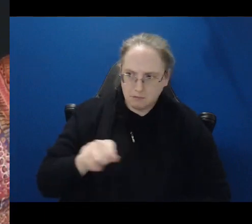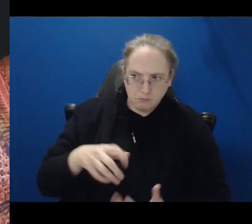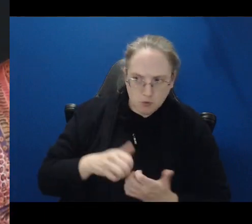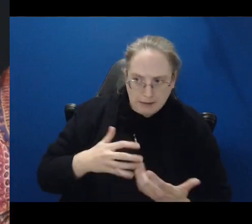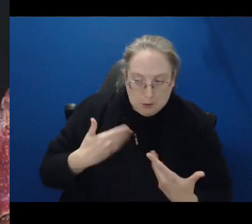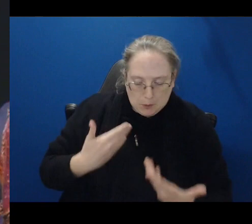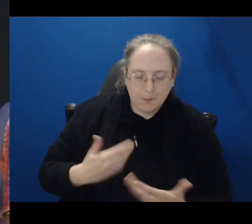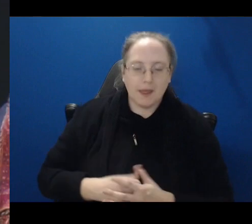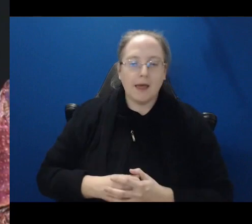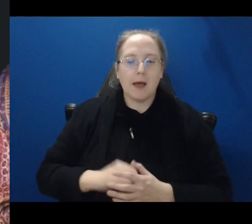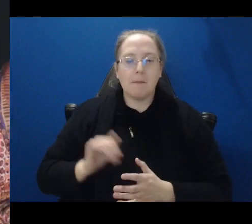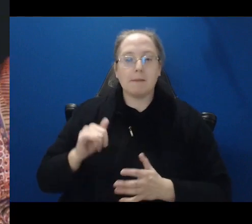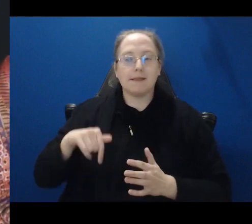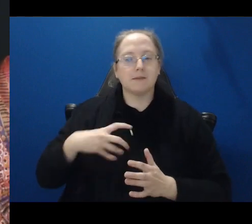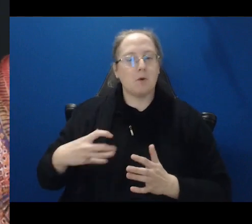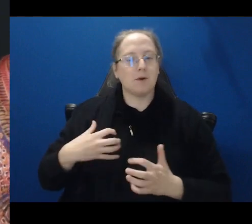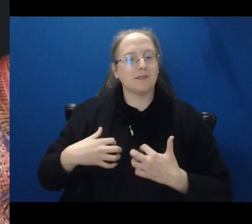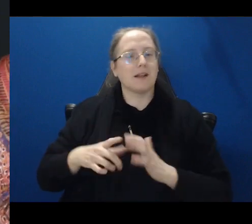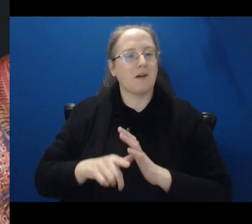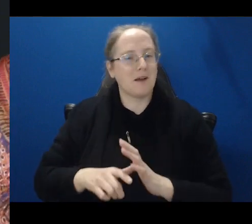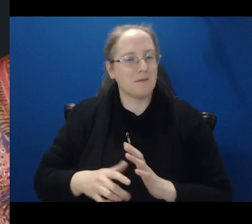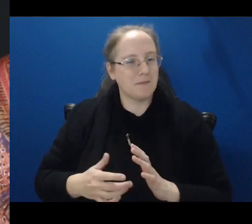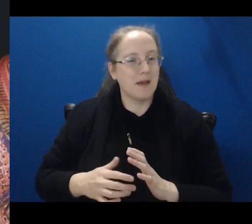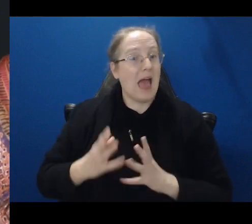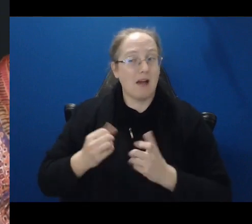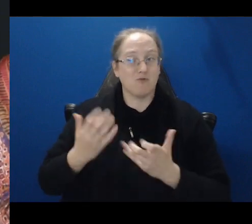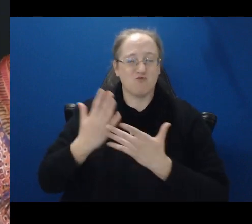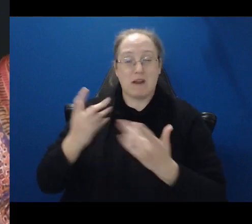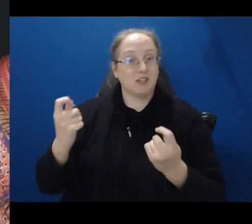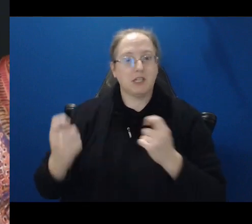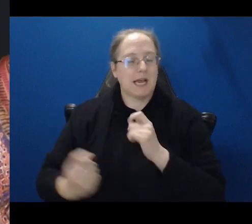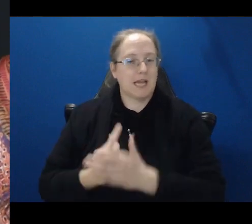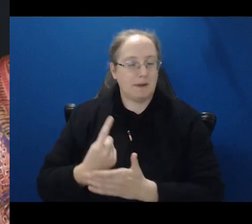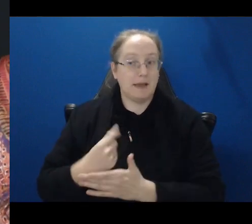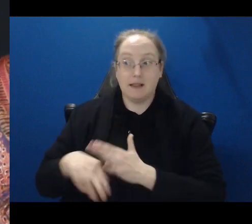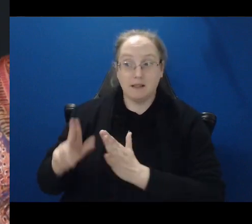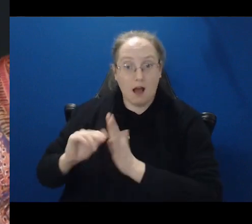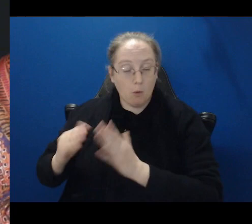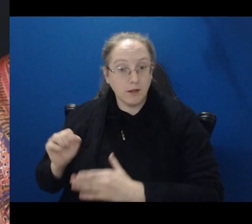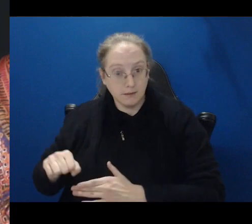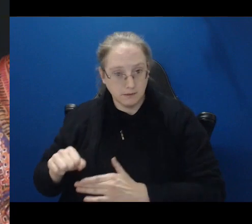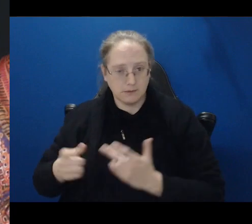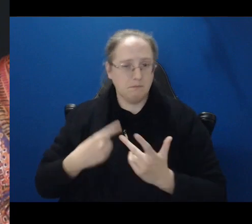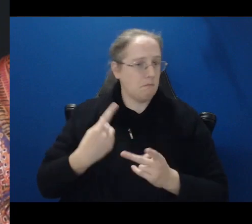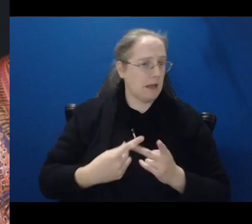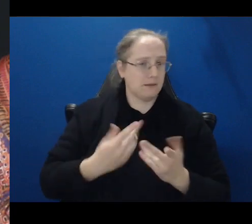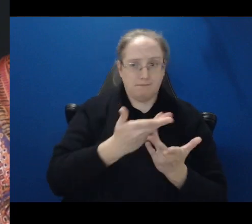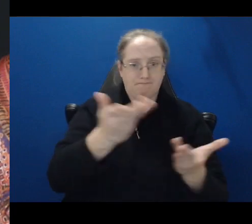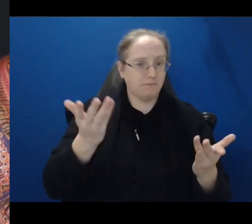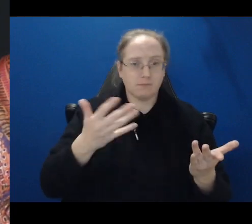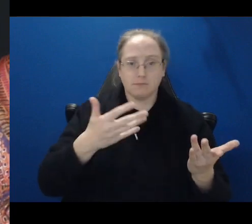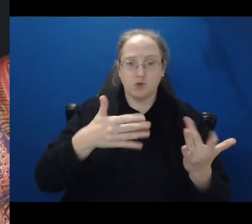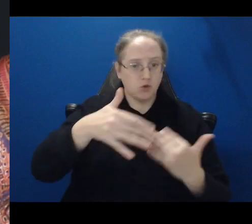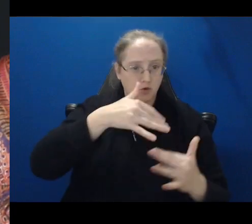exciting moment. There does seem to be real change, not only in the art world, but I think, socially, culturally,